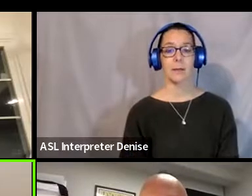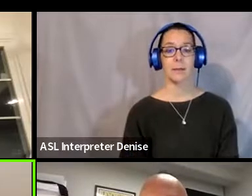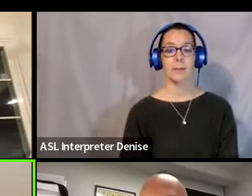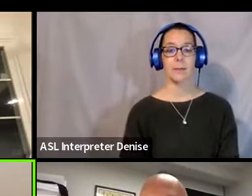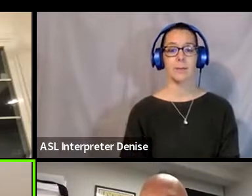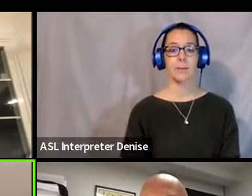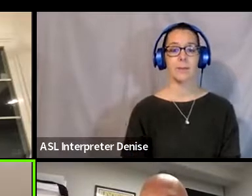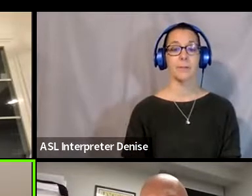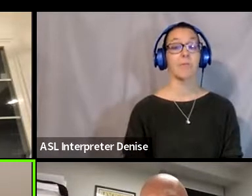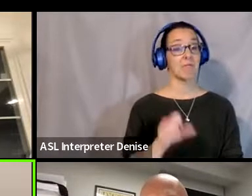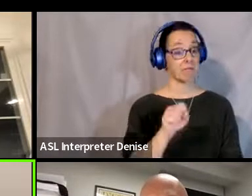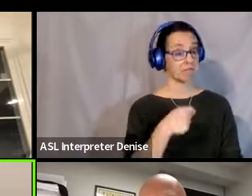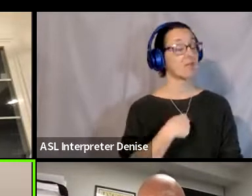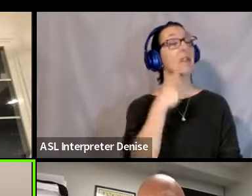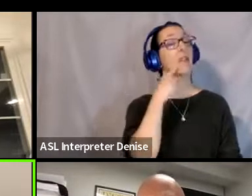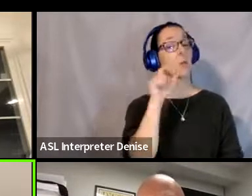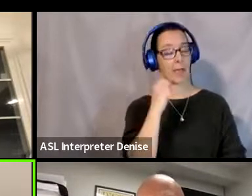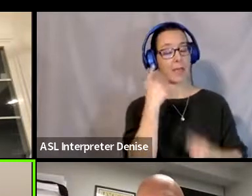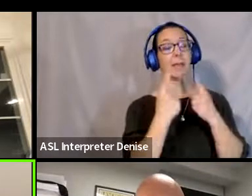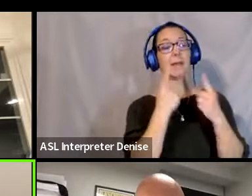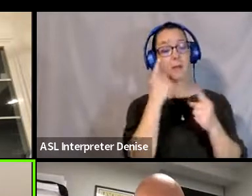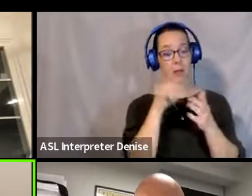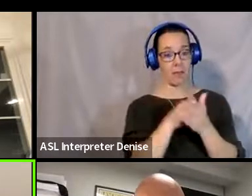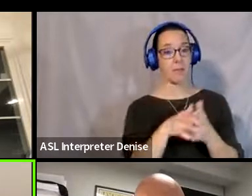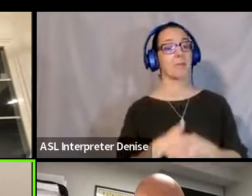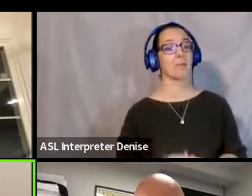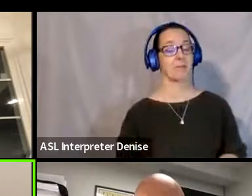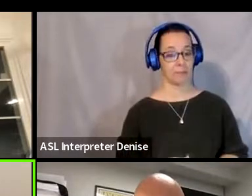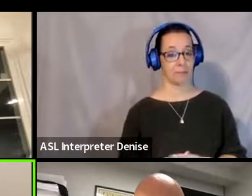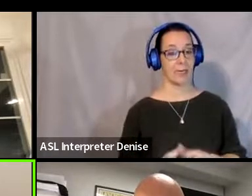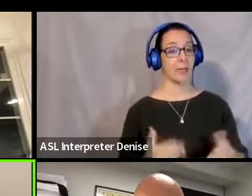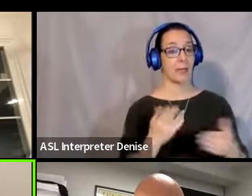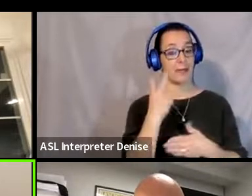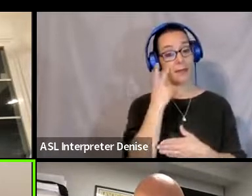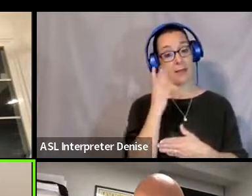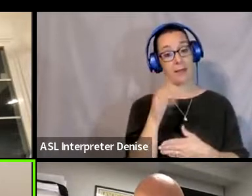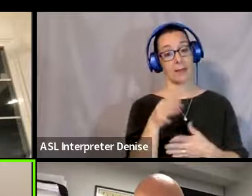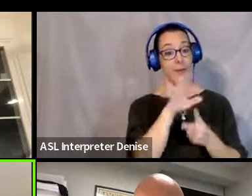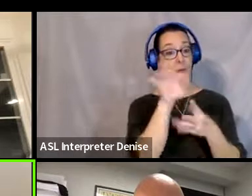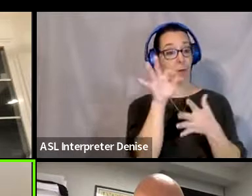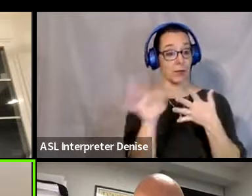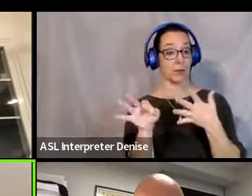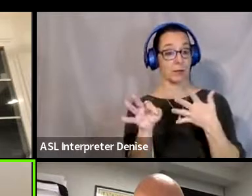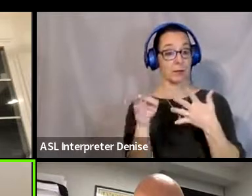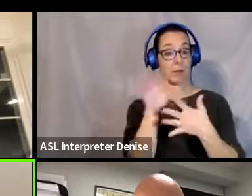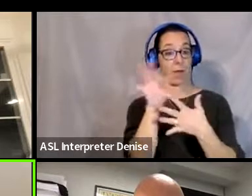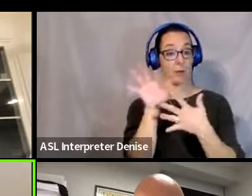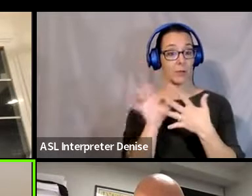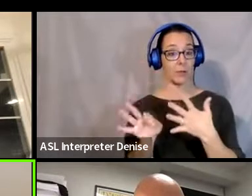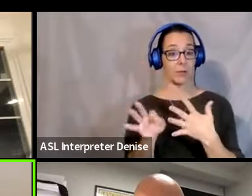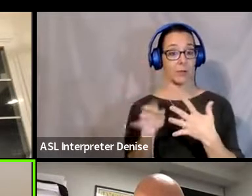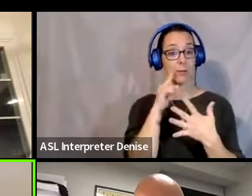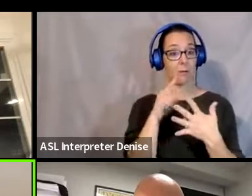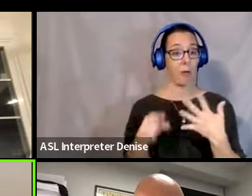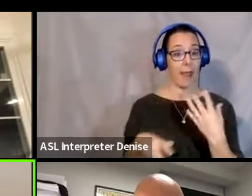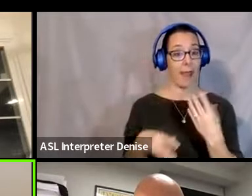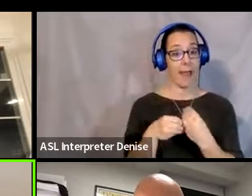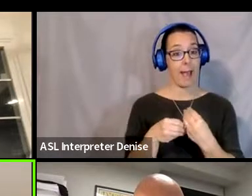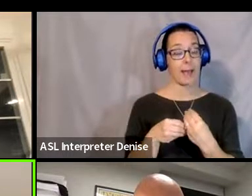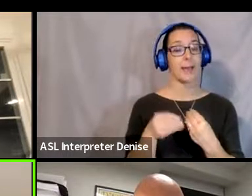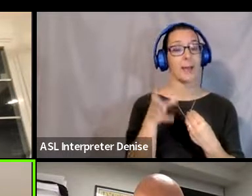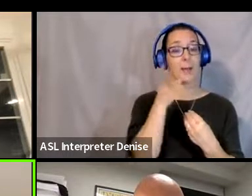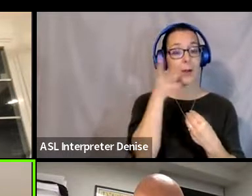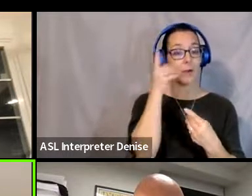Absolutely. I think we can look at that and see if that's an option for adding any parents onto the team